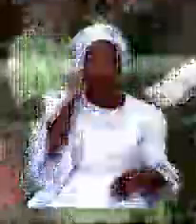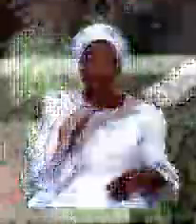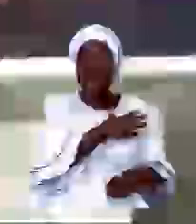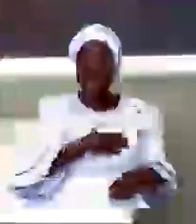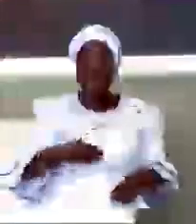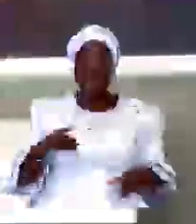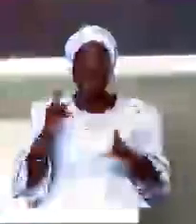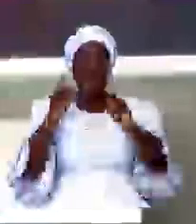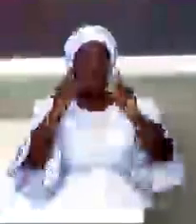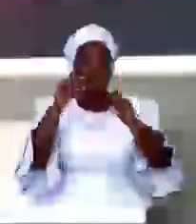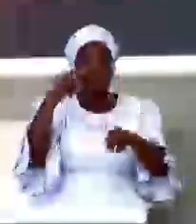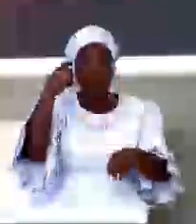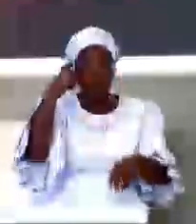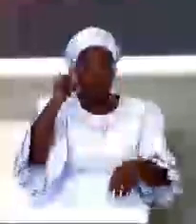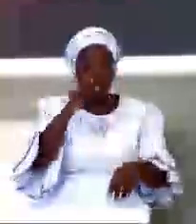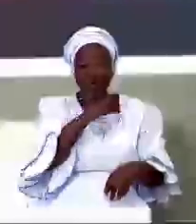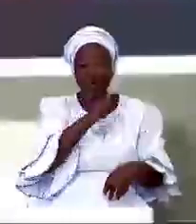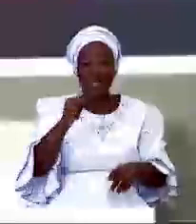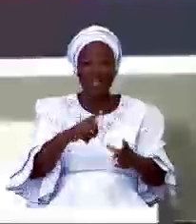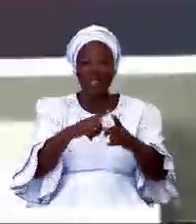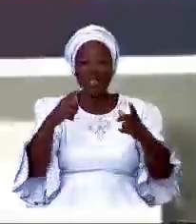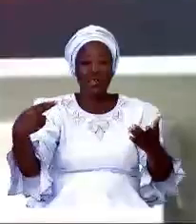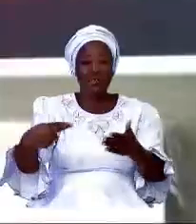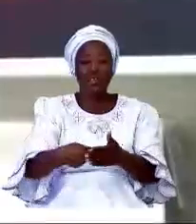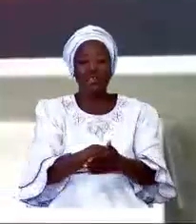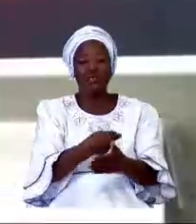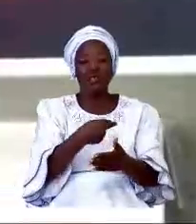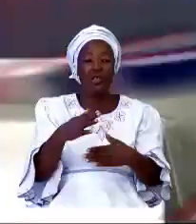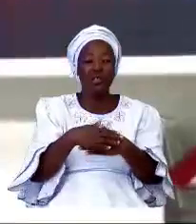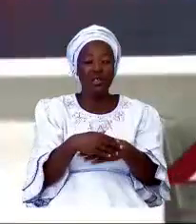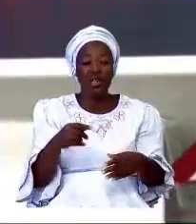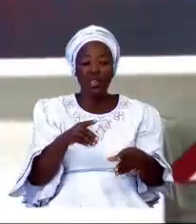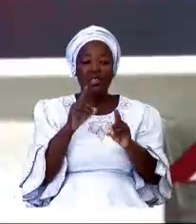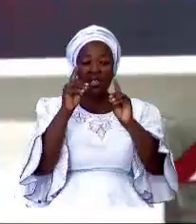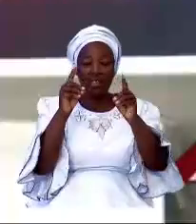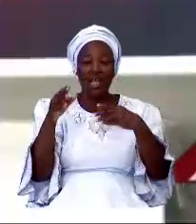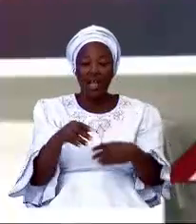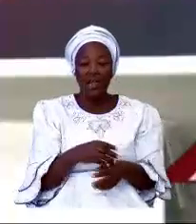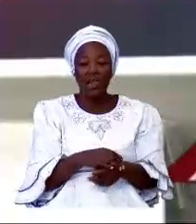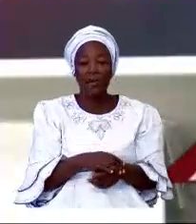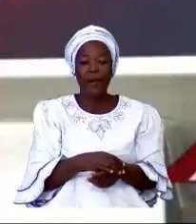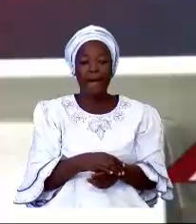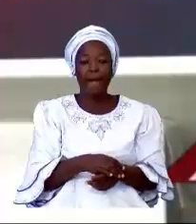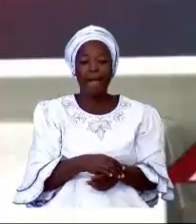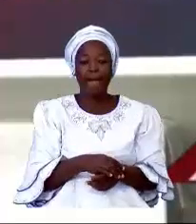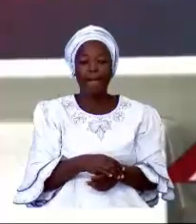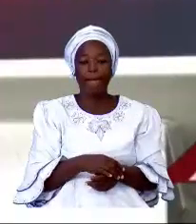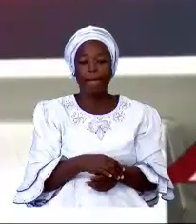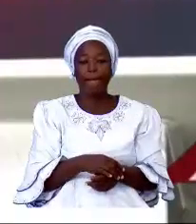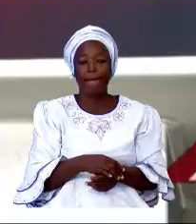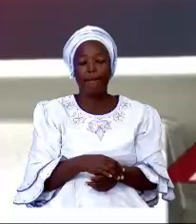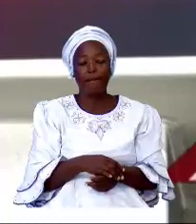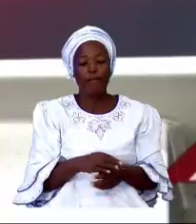Unsurpassable future and destiny for a defining, after